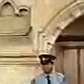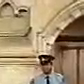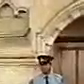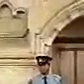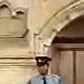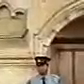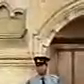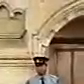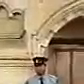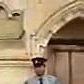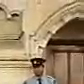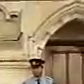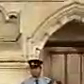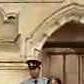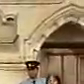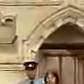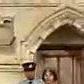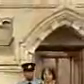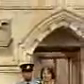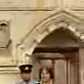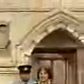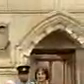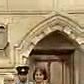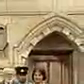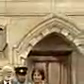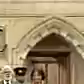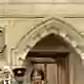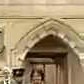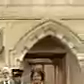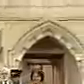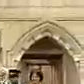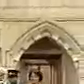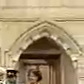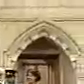Betteridge, Robin Hopper, and Marcel Marois.